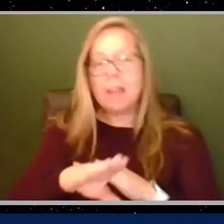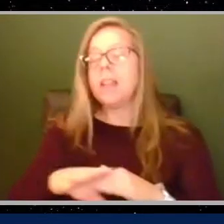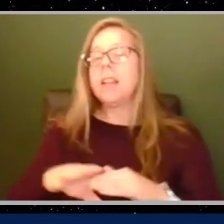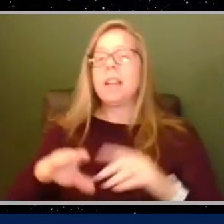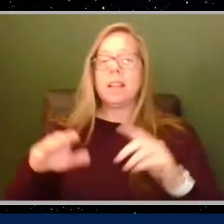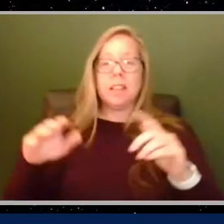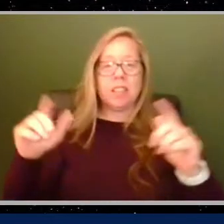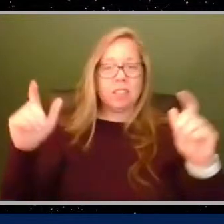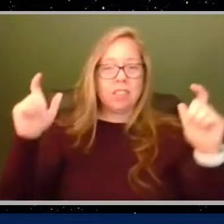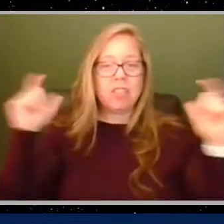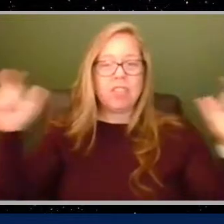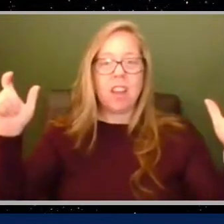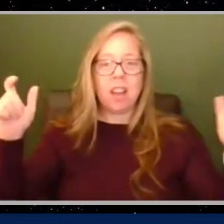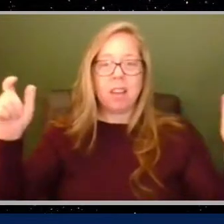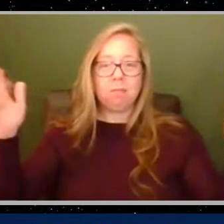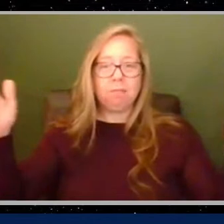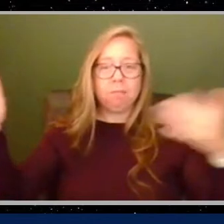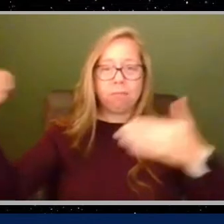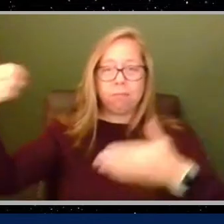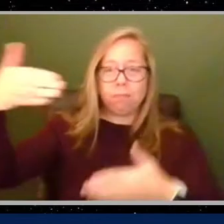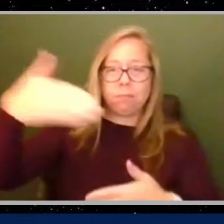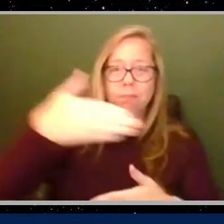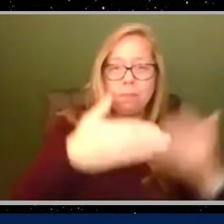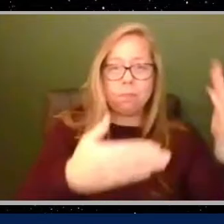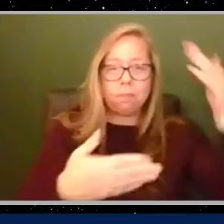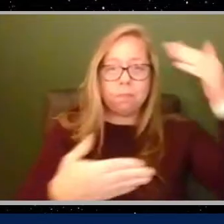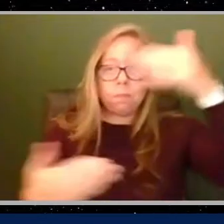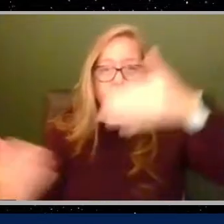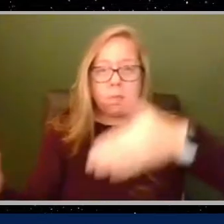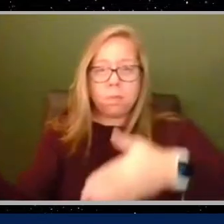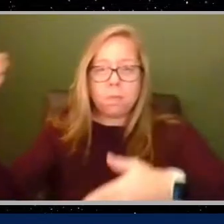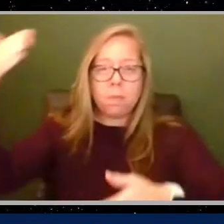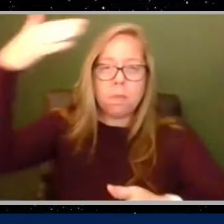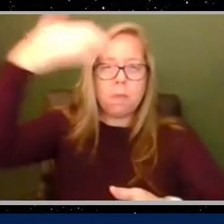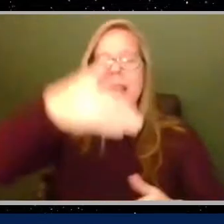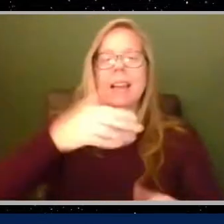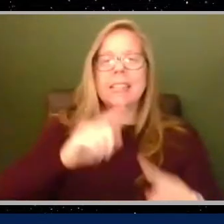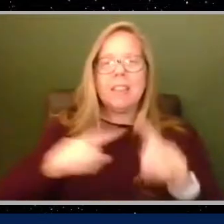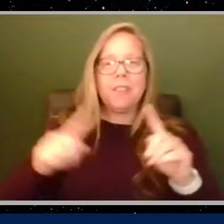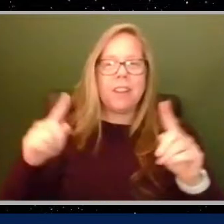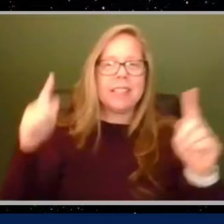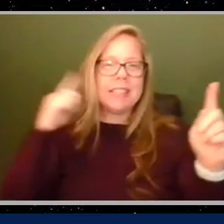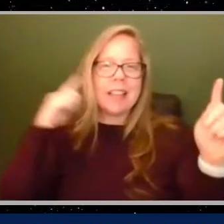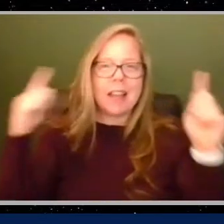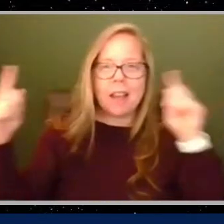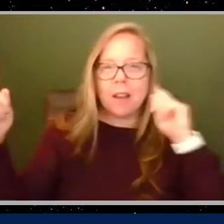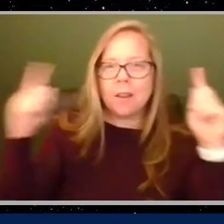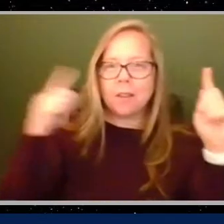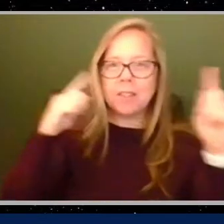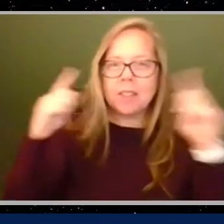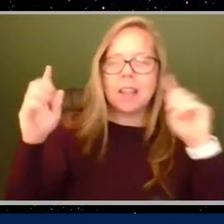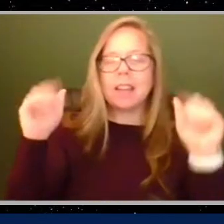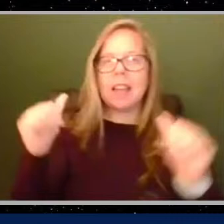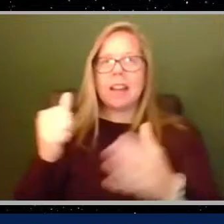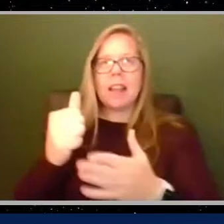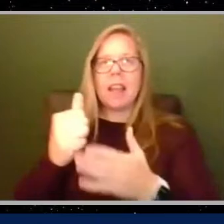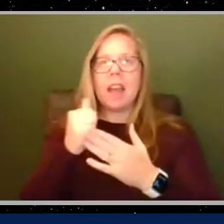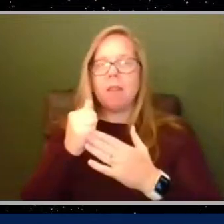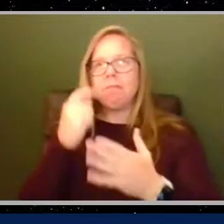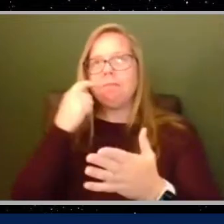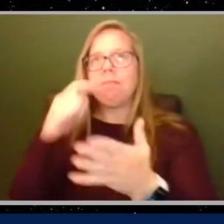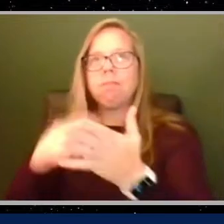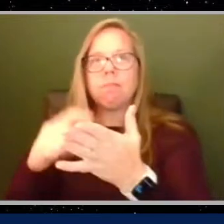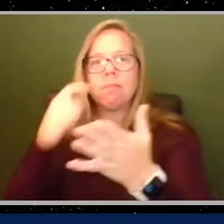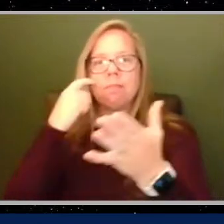of feel or hear the mix of fish, because they would sort of be mixed together. That's a really interesting idea.